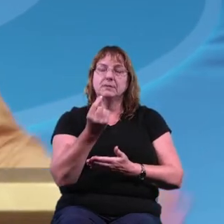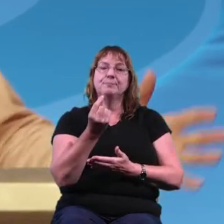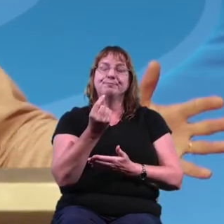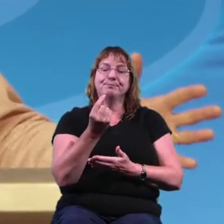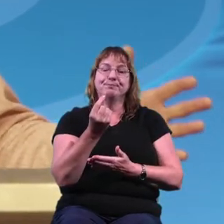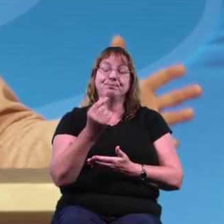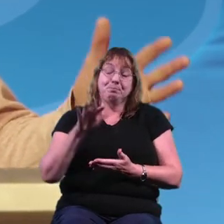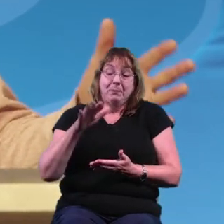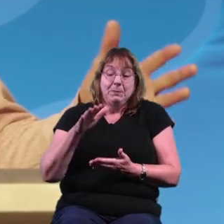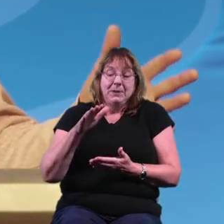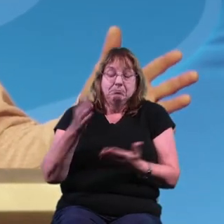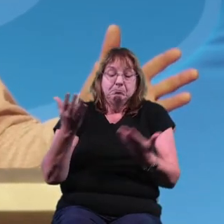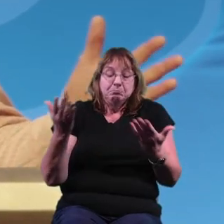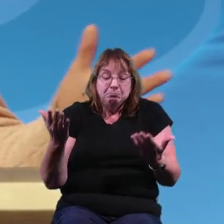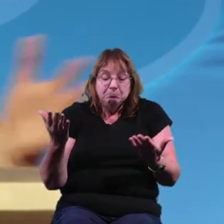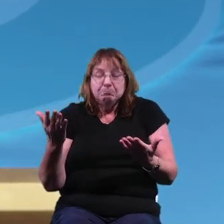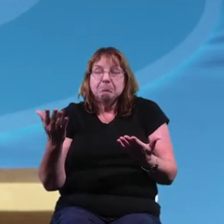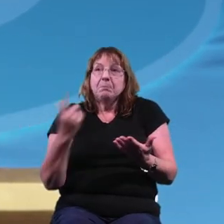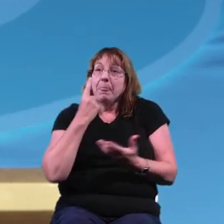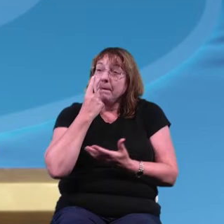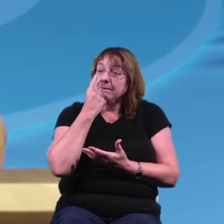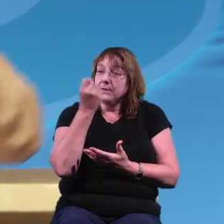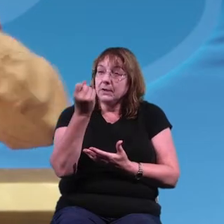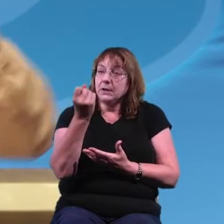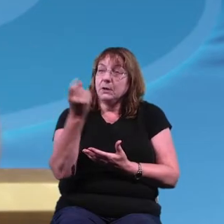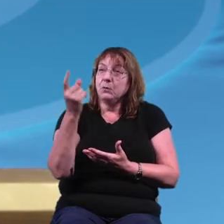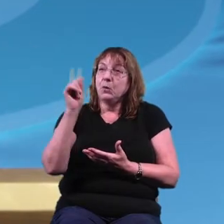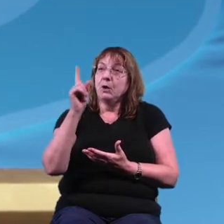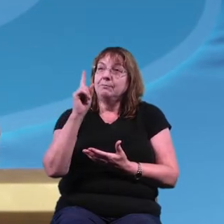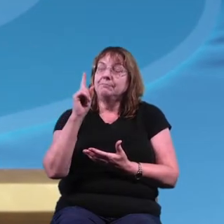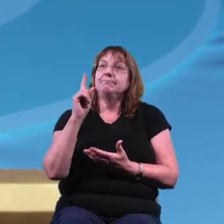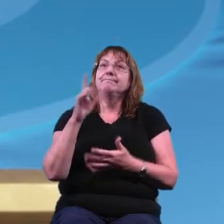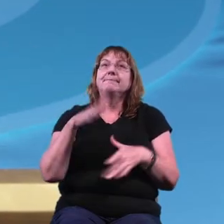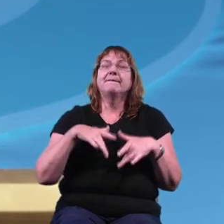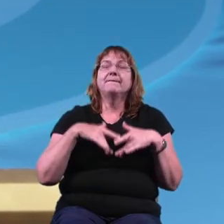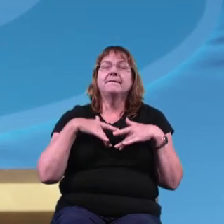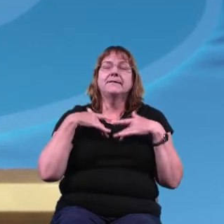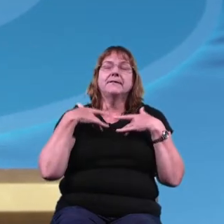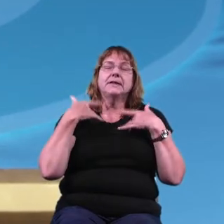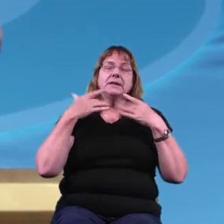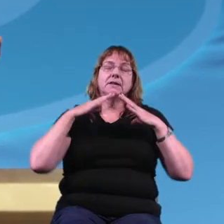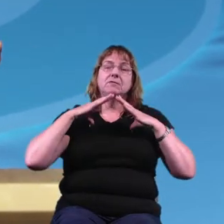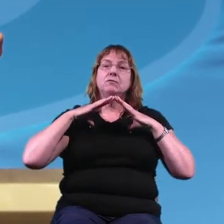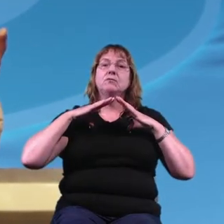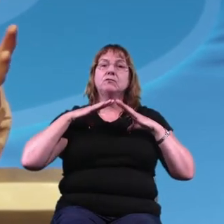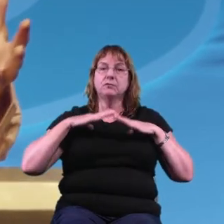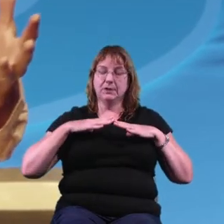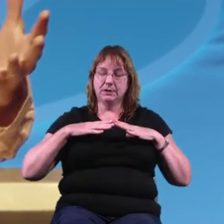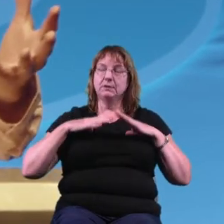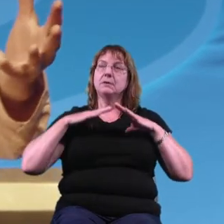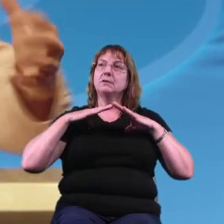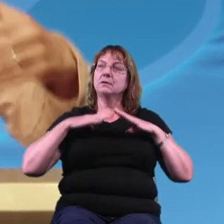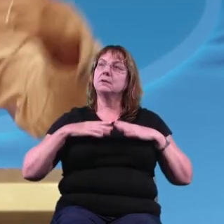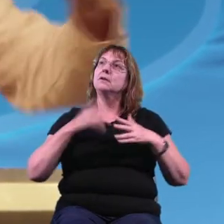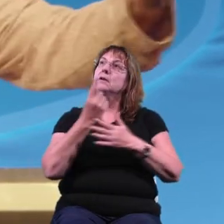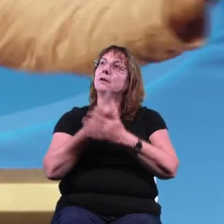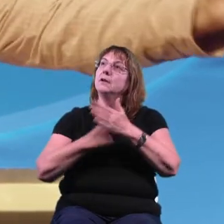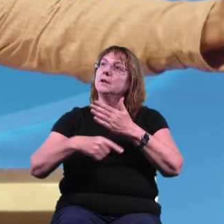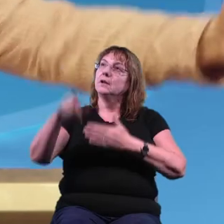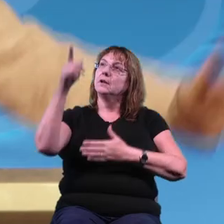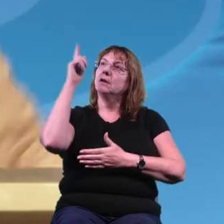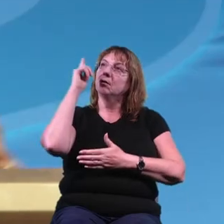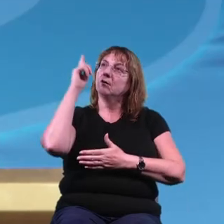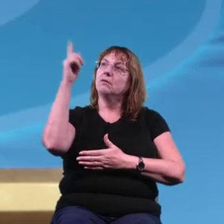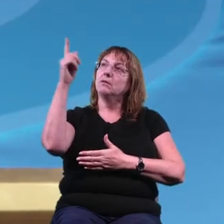And maybe, who knows, what we may find that sense of resting in God this week, some of that may